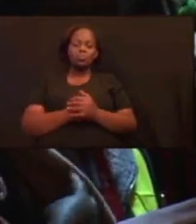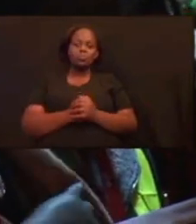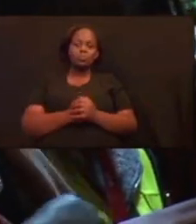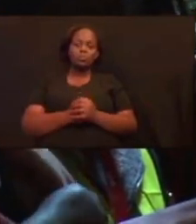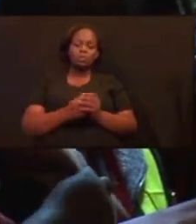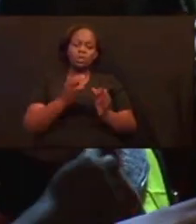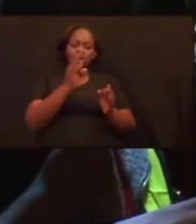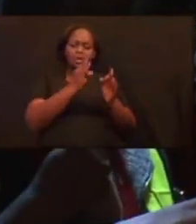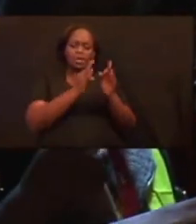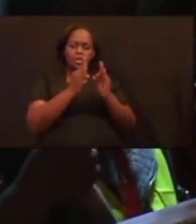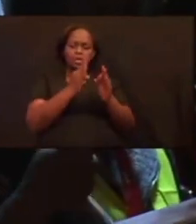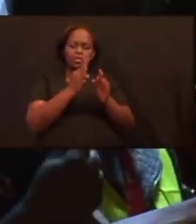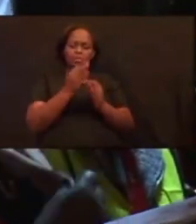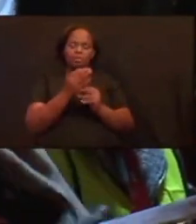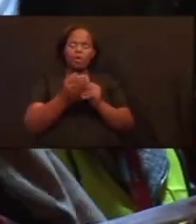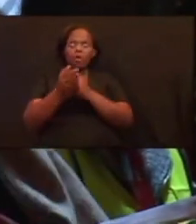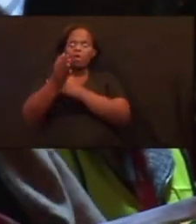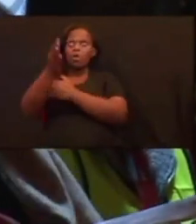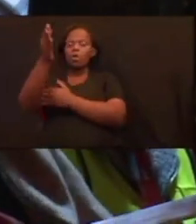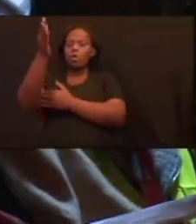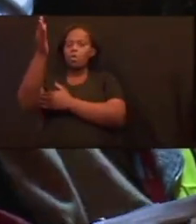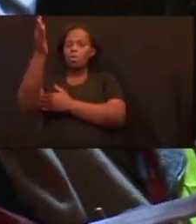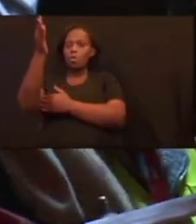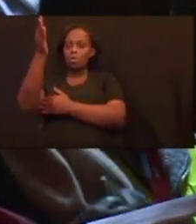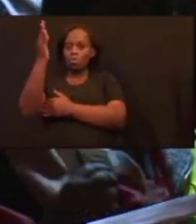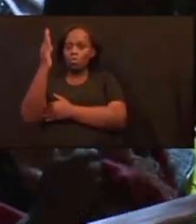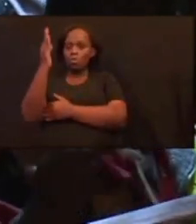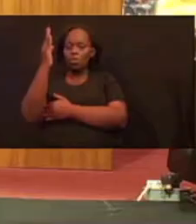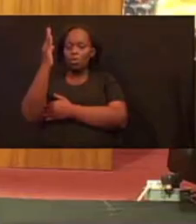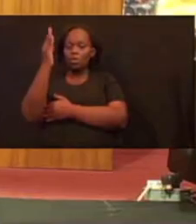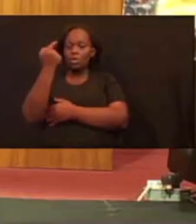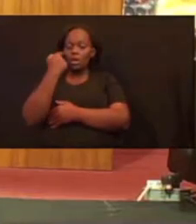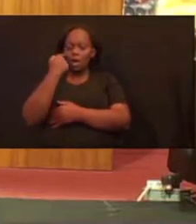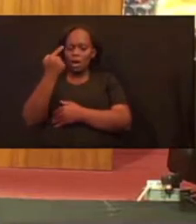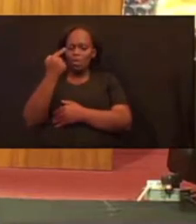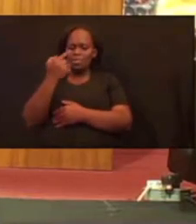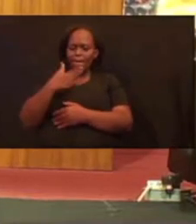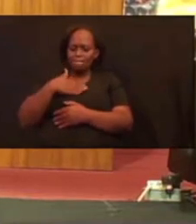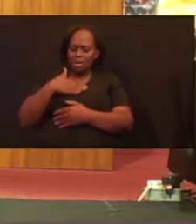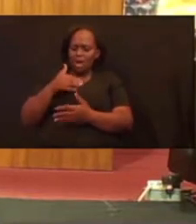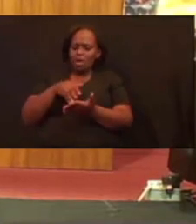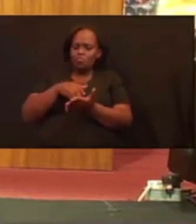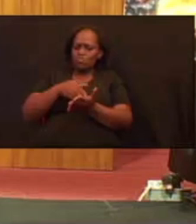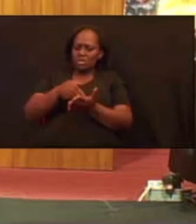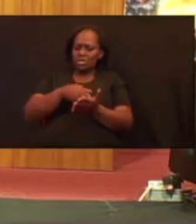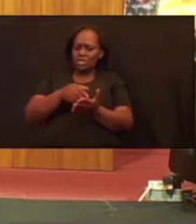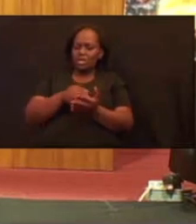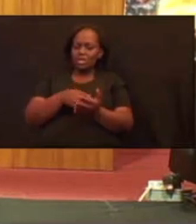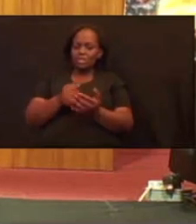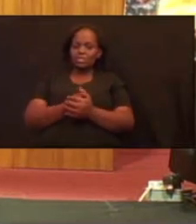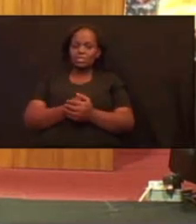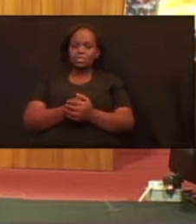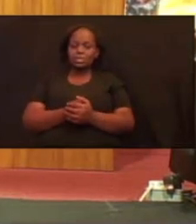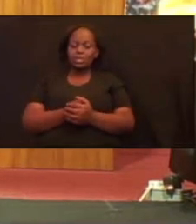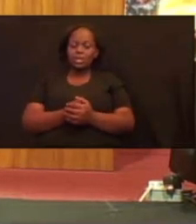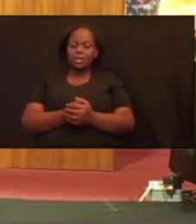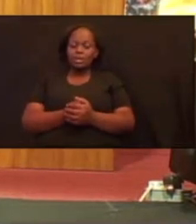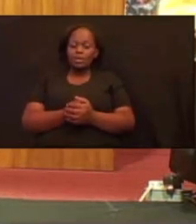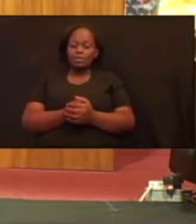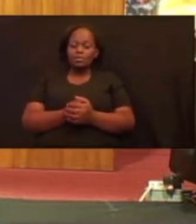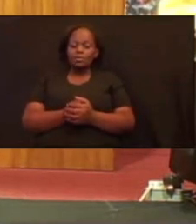if God, seeing and knowing my vulnerability, prohibits me to not have, say